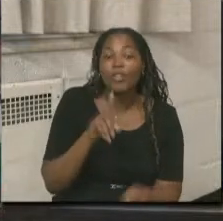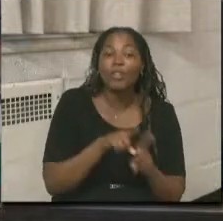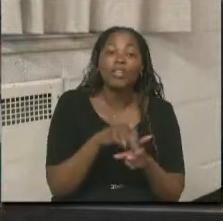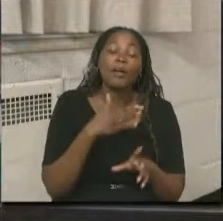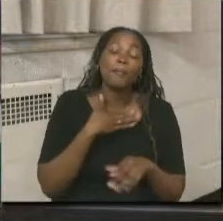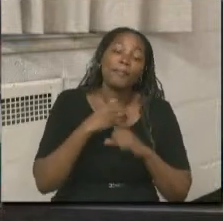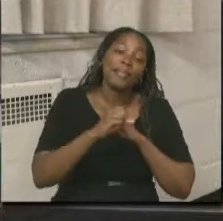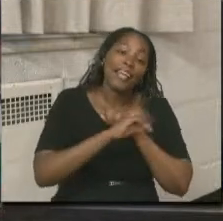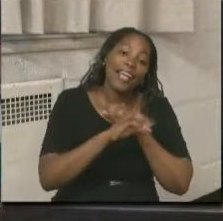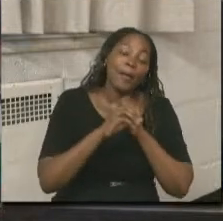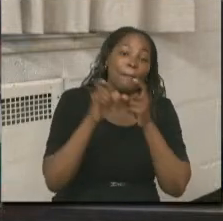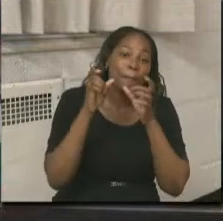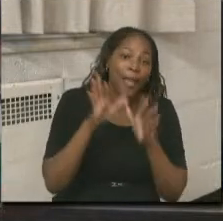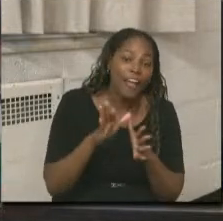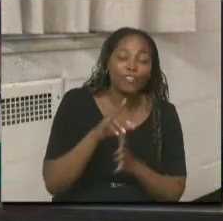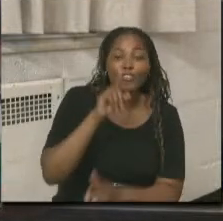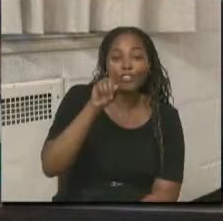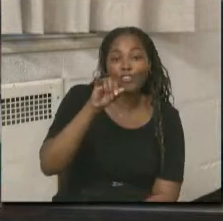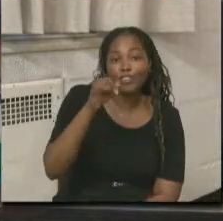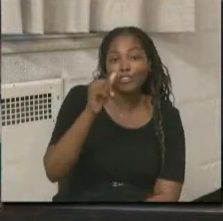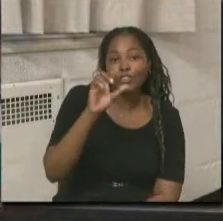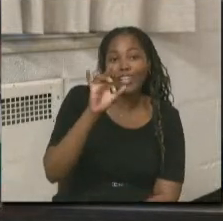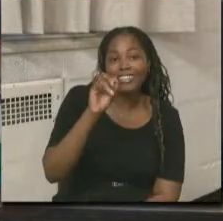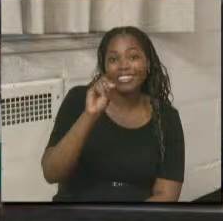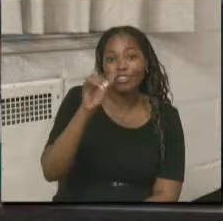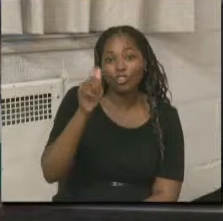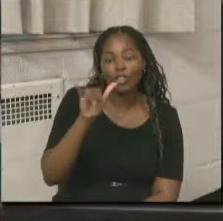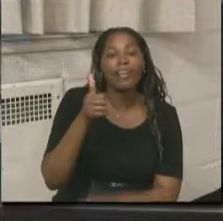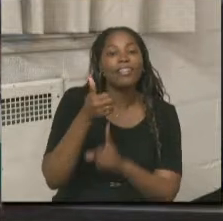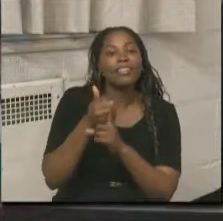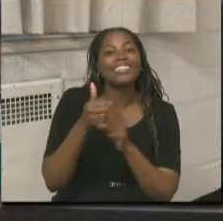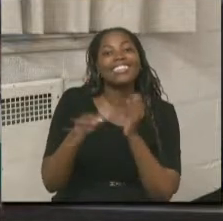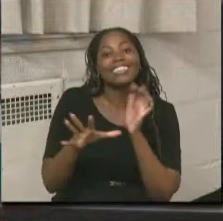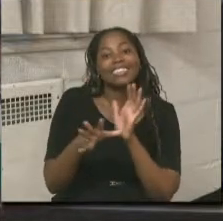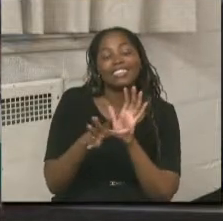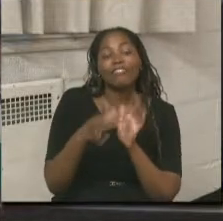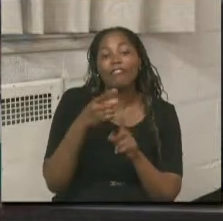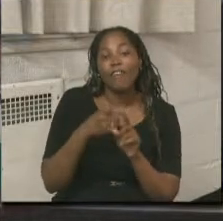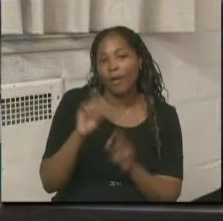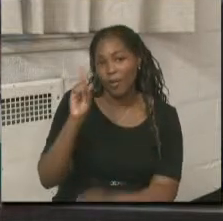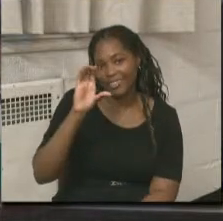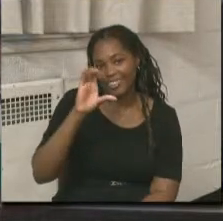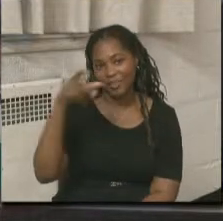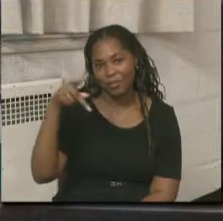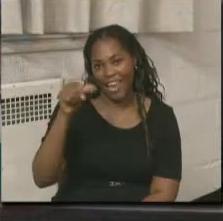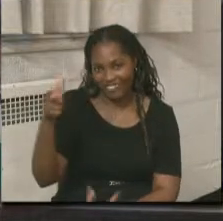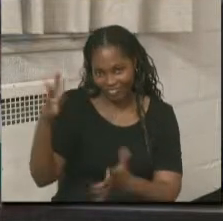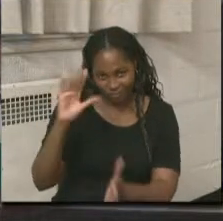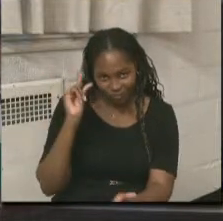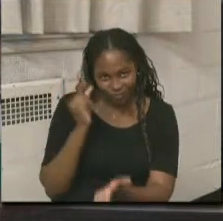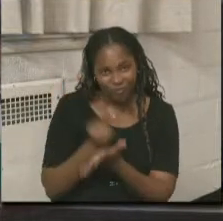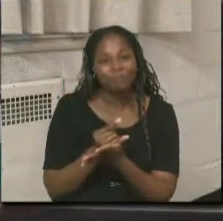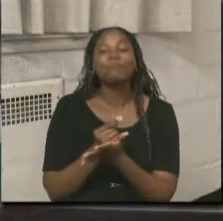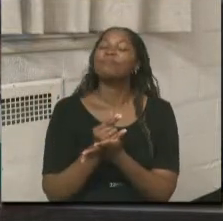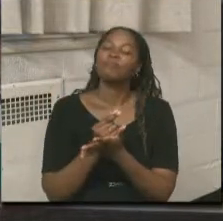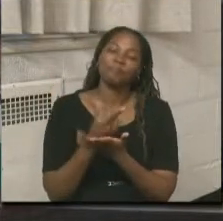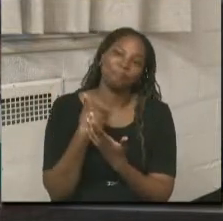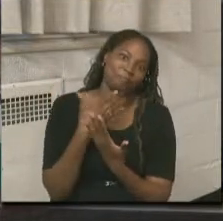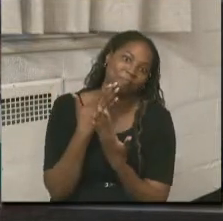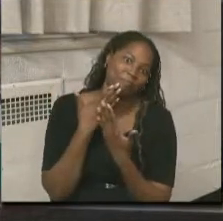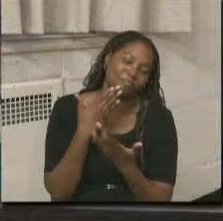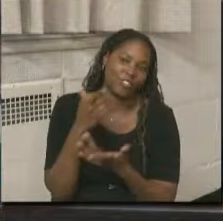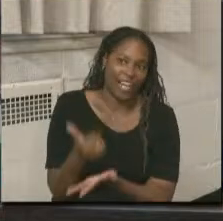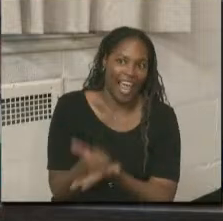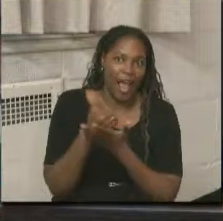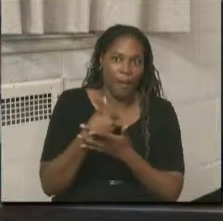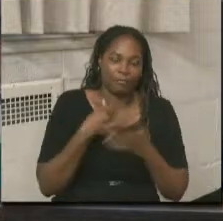Jesslyn Ajay, back at home. She's a senior from CPA. She graduated, and I'm just so grateful for her because she helped me in my campaign at